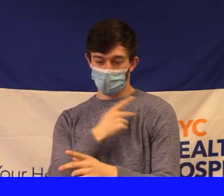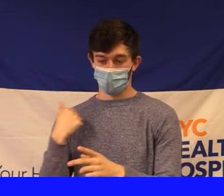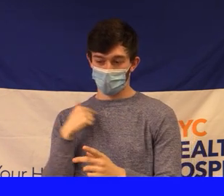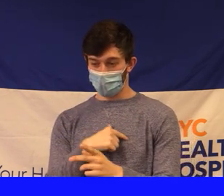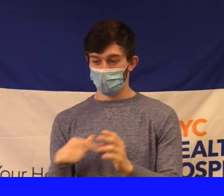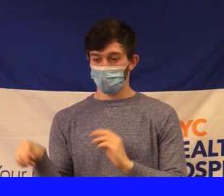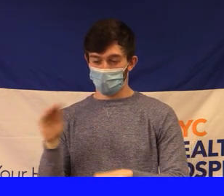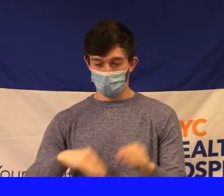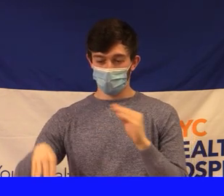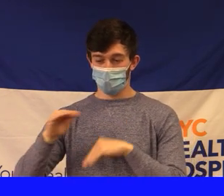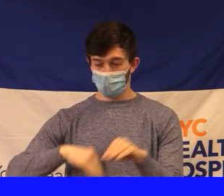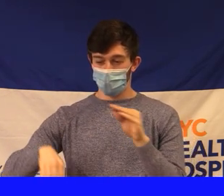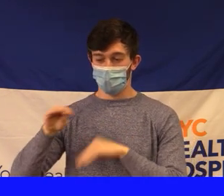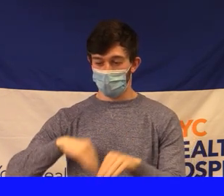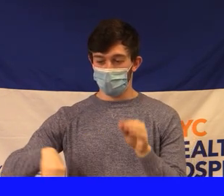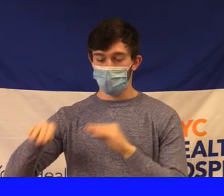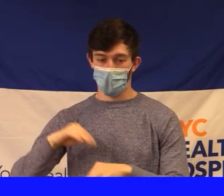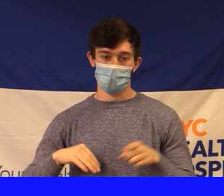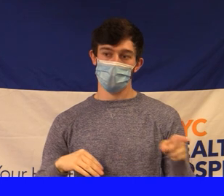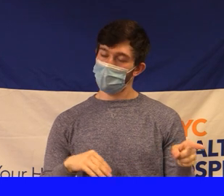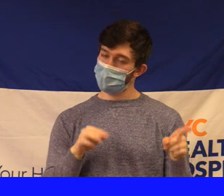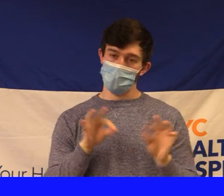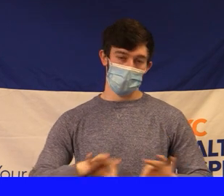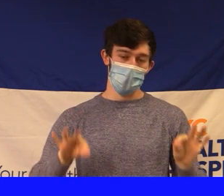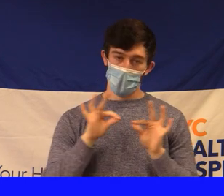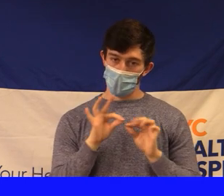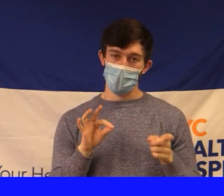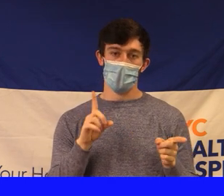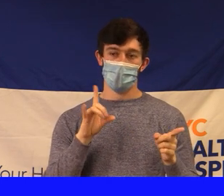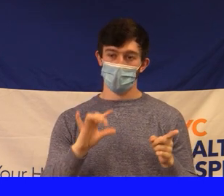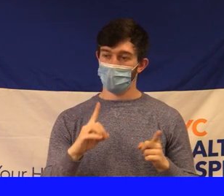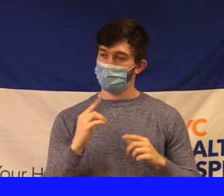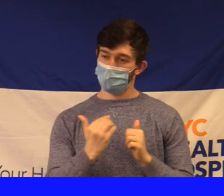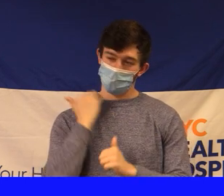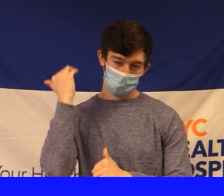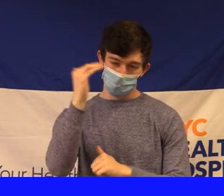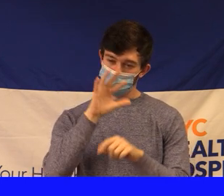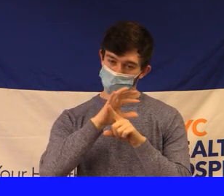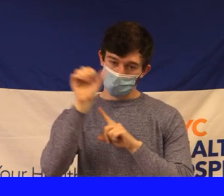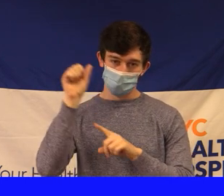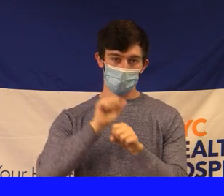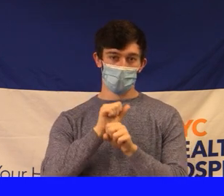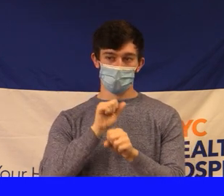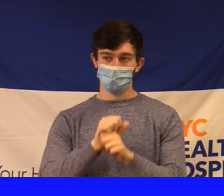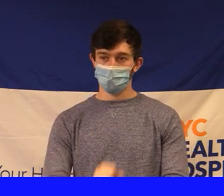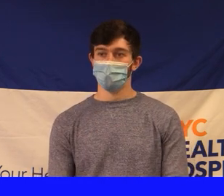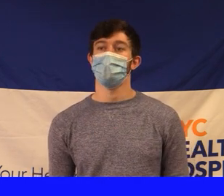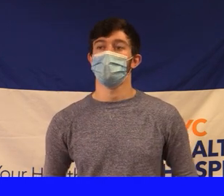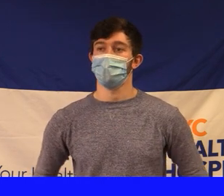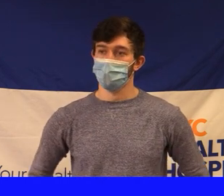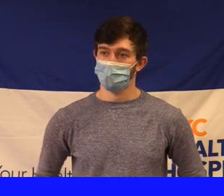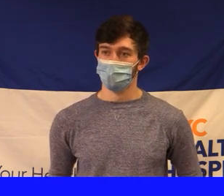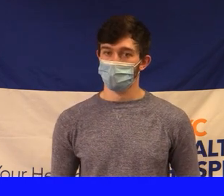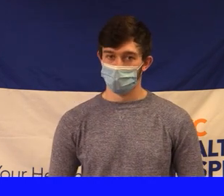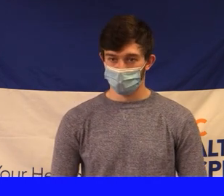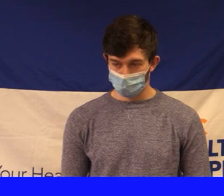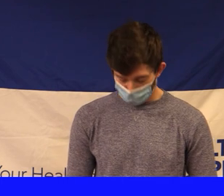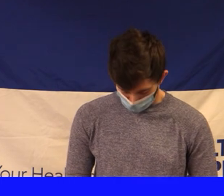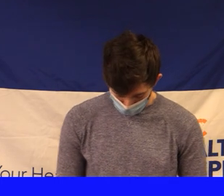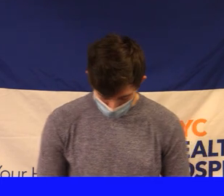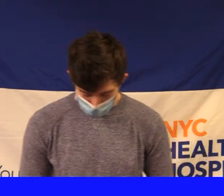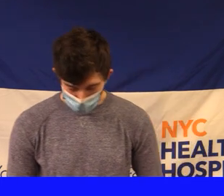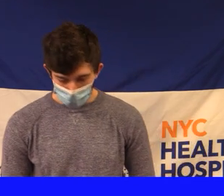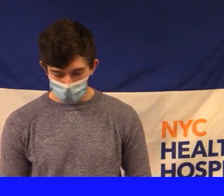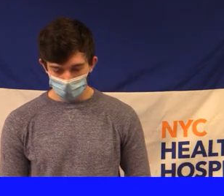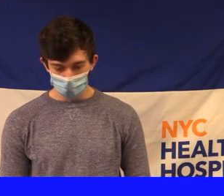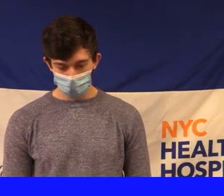facilities was just absolutely critical. They really did go above and beyond. So we re-engineered the transfer